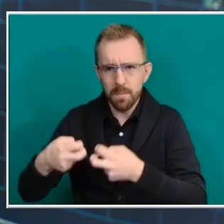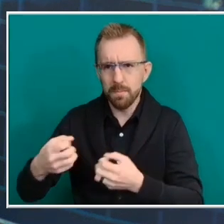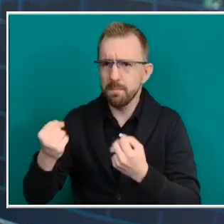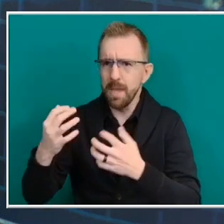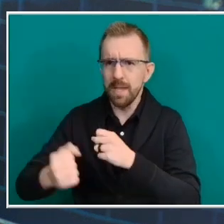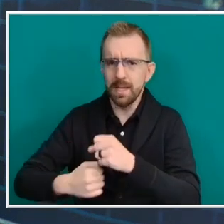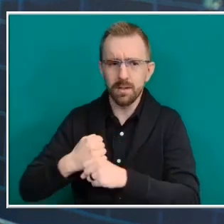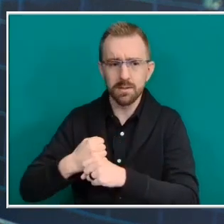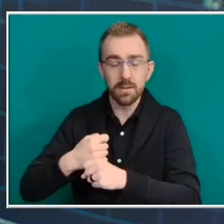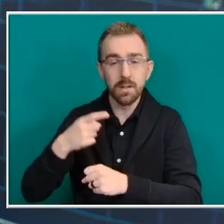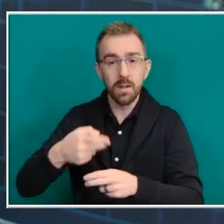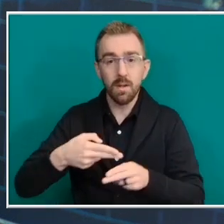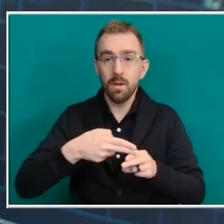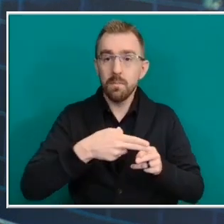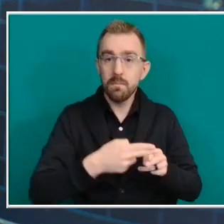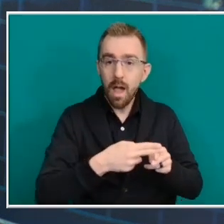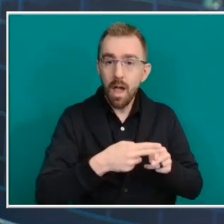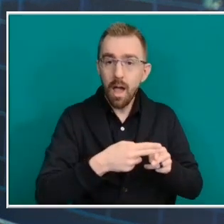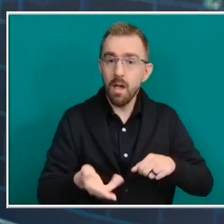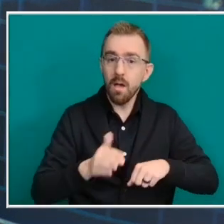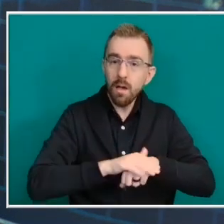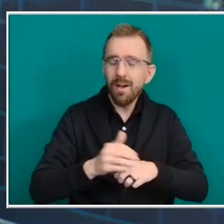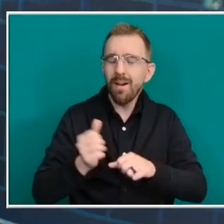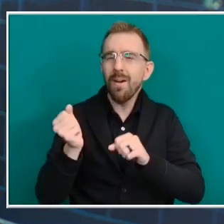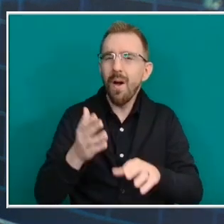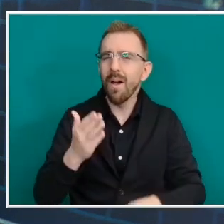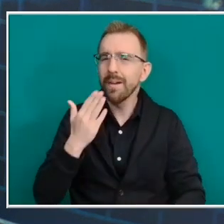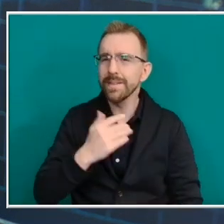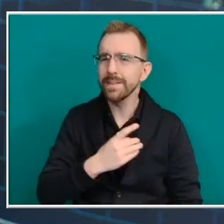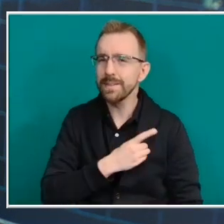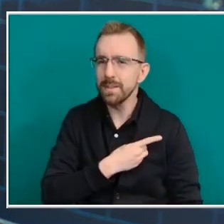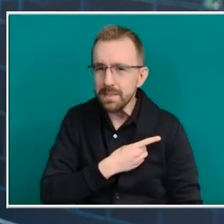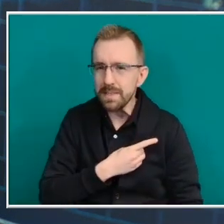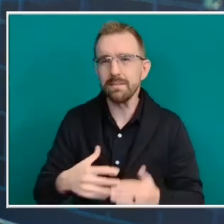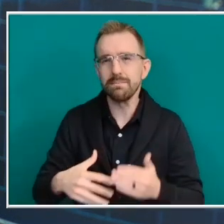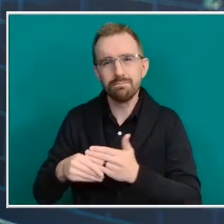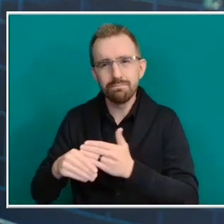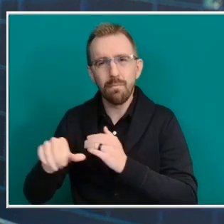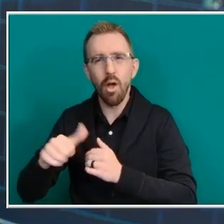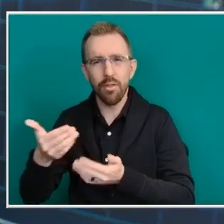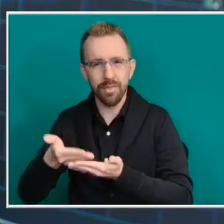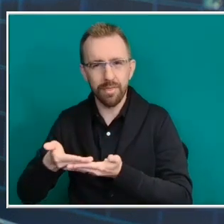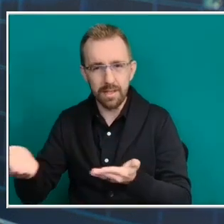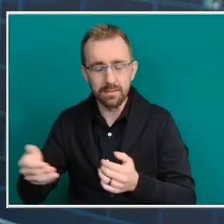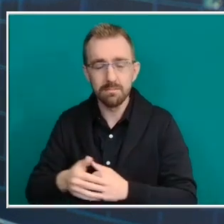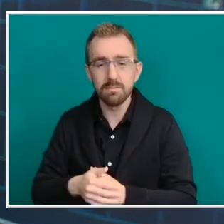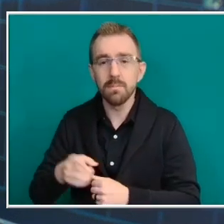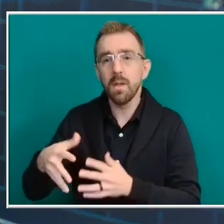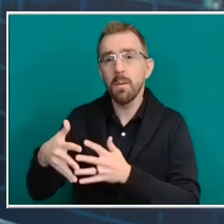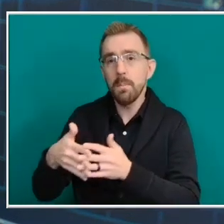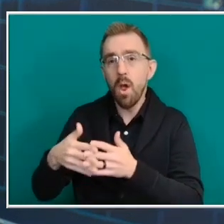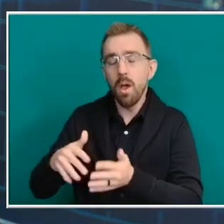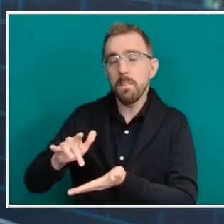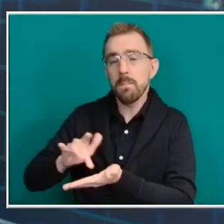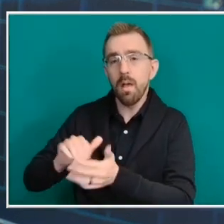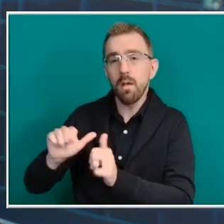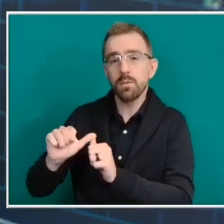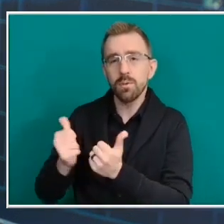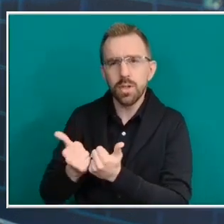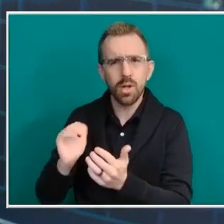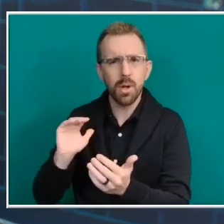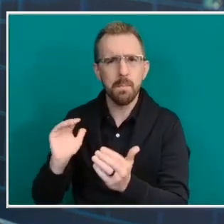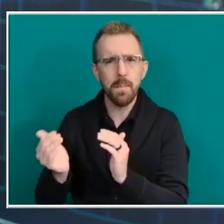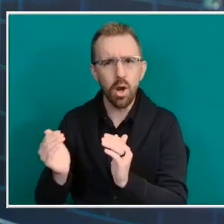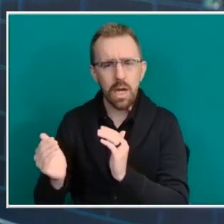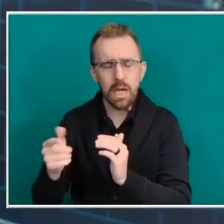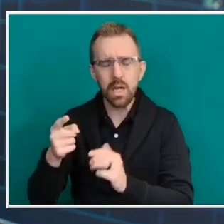lead to other conditions, such as diabetes. And research published in the Journal of the American Medical Association is comparing the two